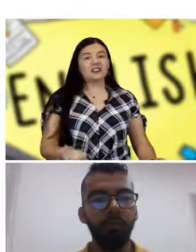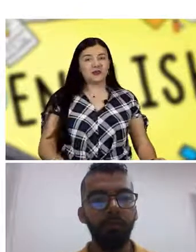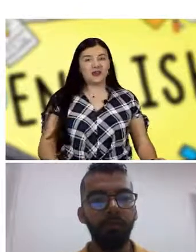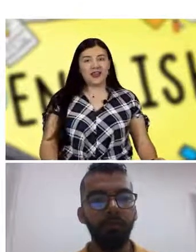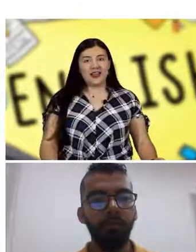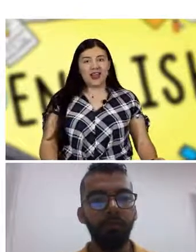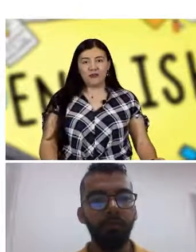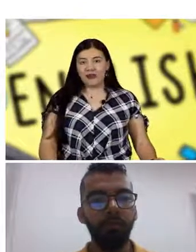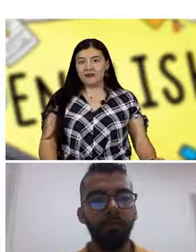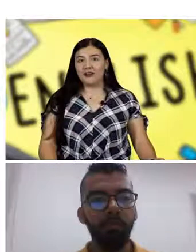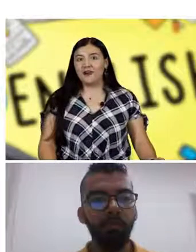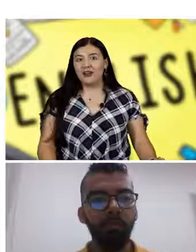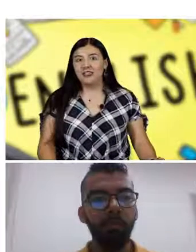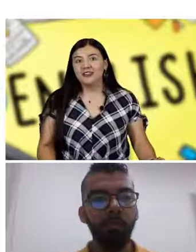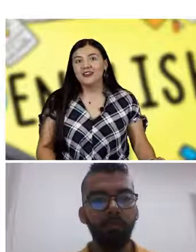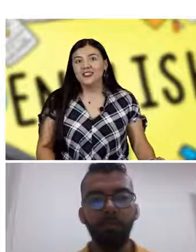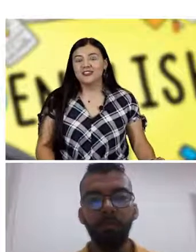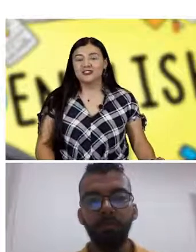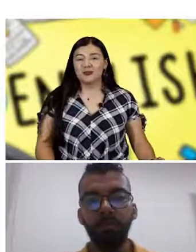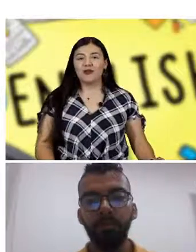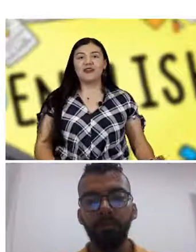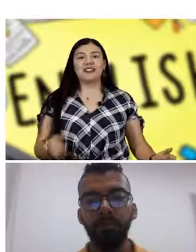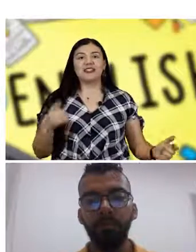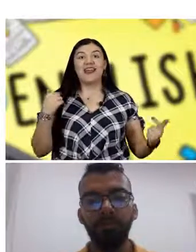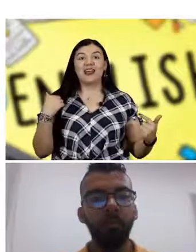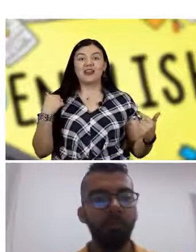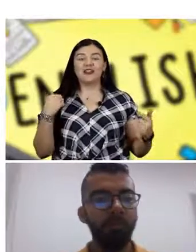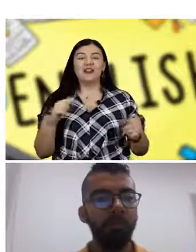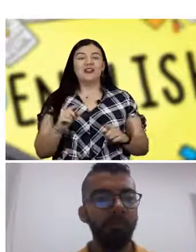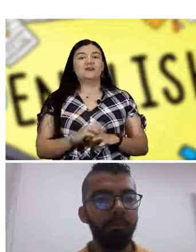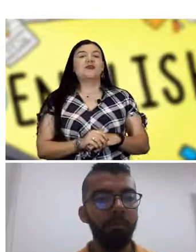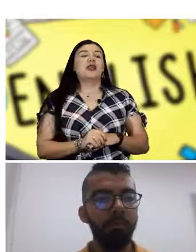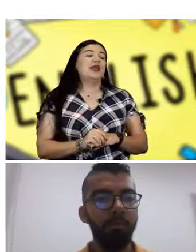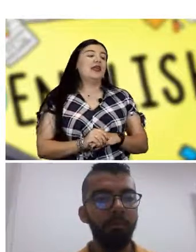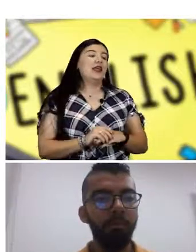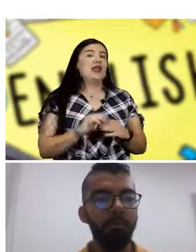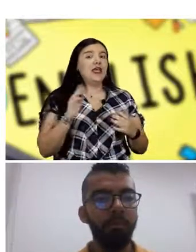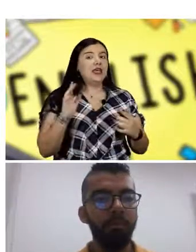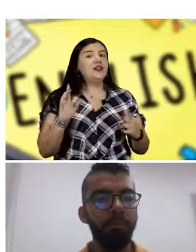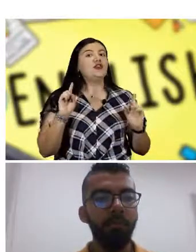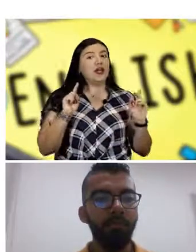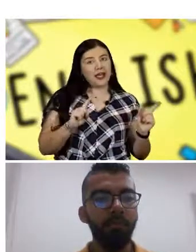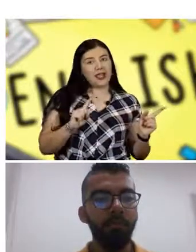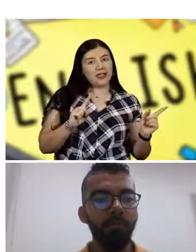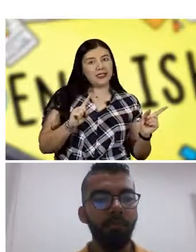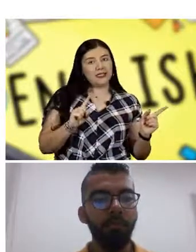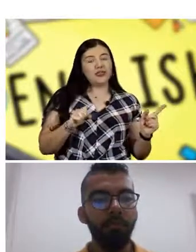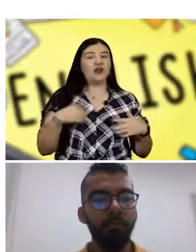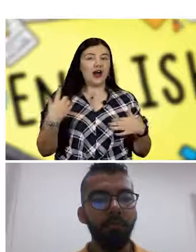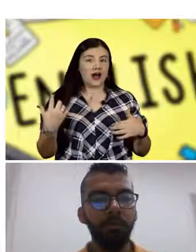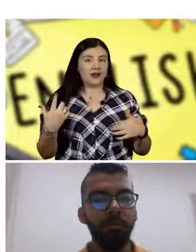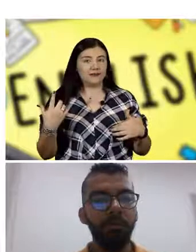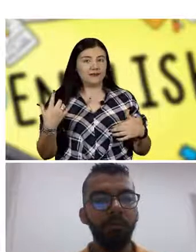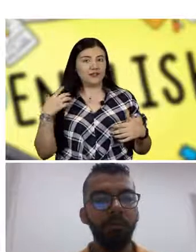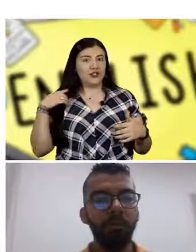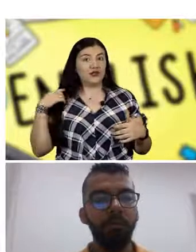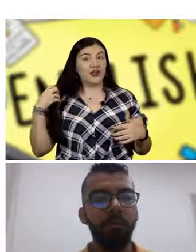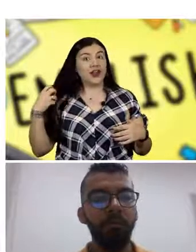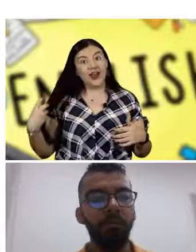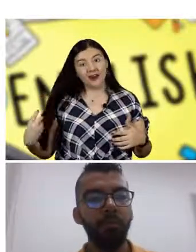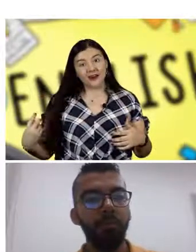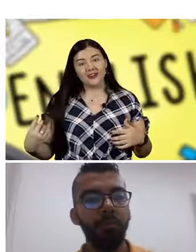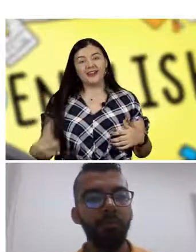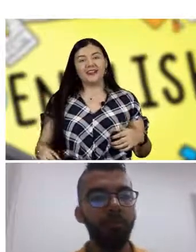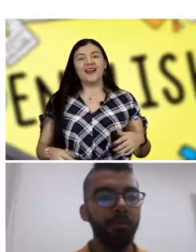correct answer. Laura, congratulations. Very good. It's hair. In your head, you have